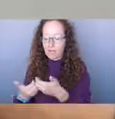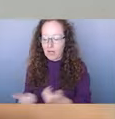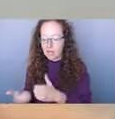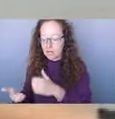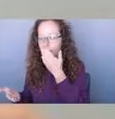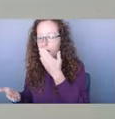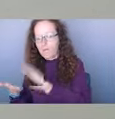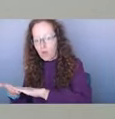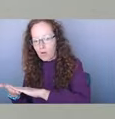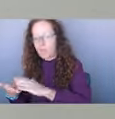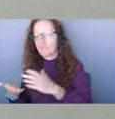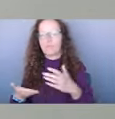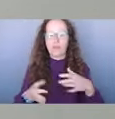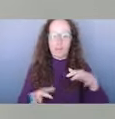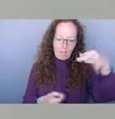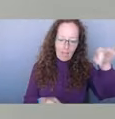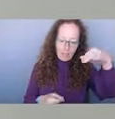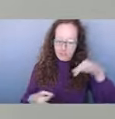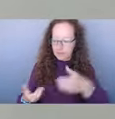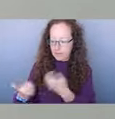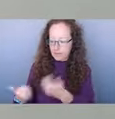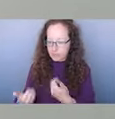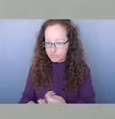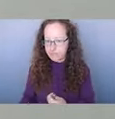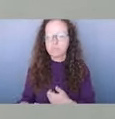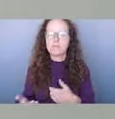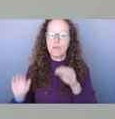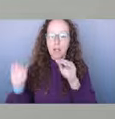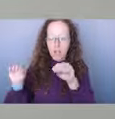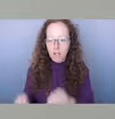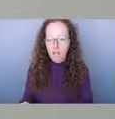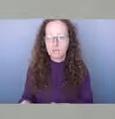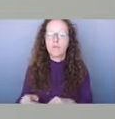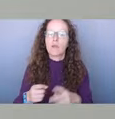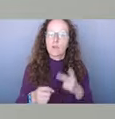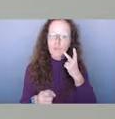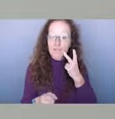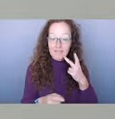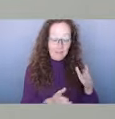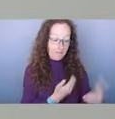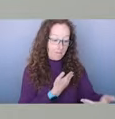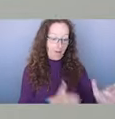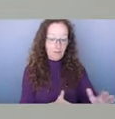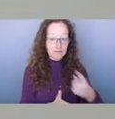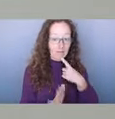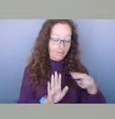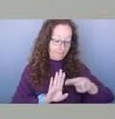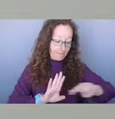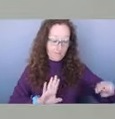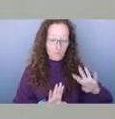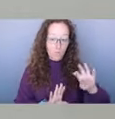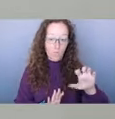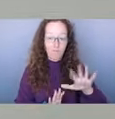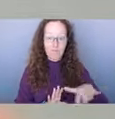you can see on the actual label where we're going to store this, here's that tray number 455. And then here is batch number